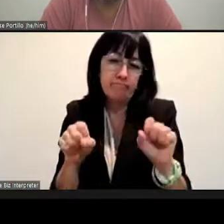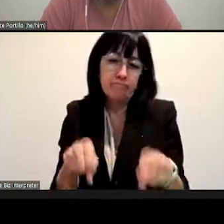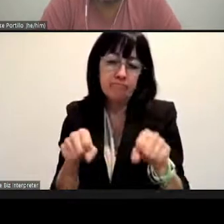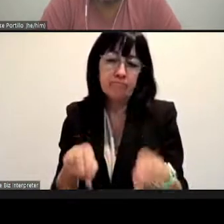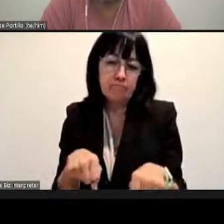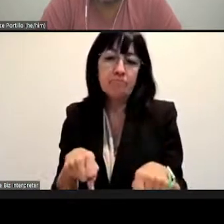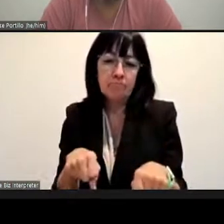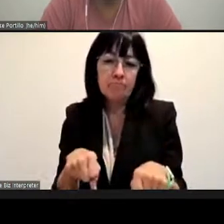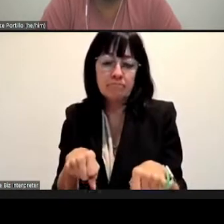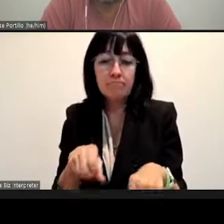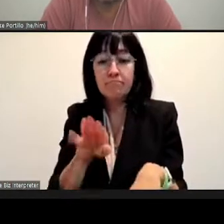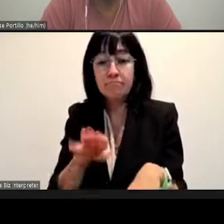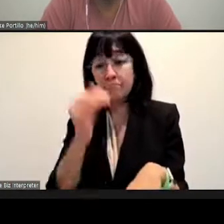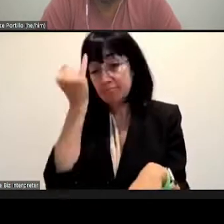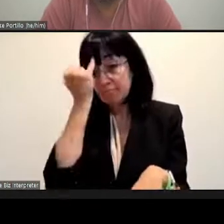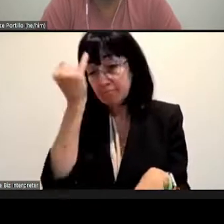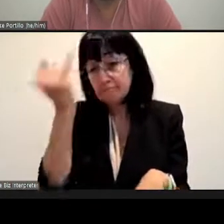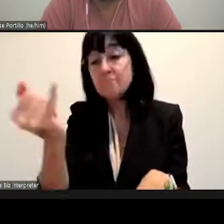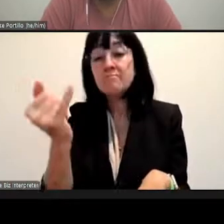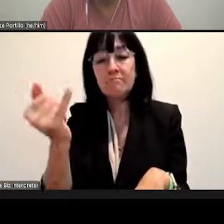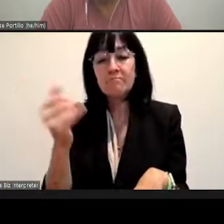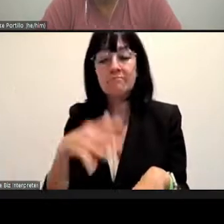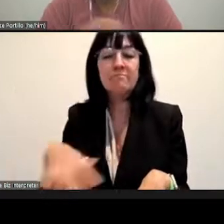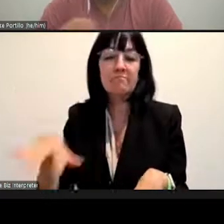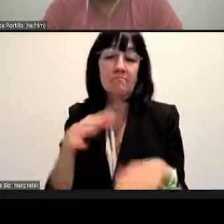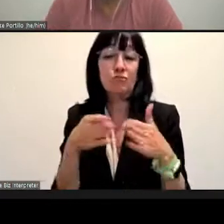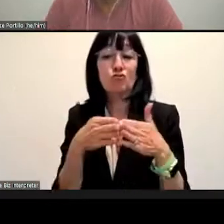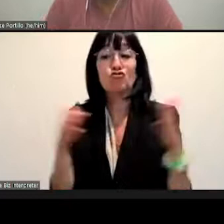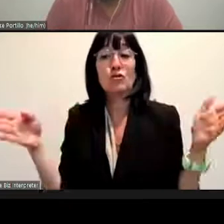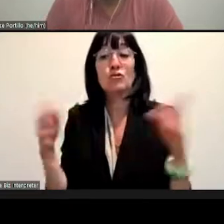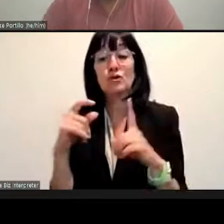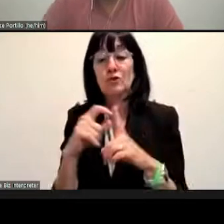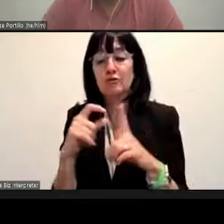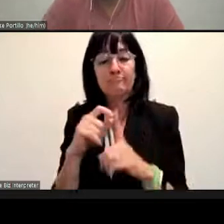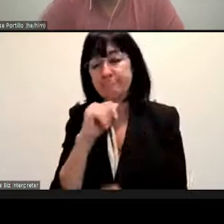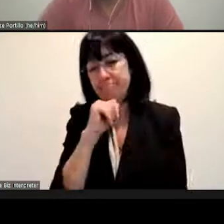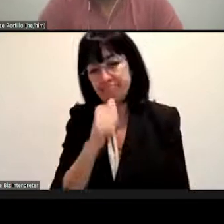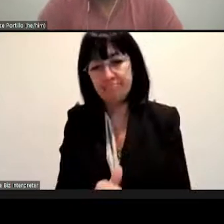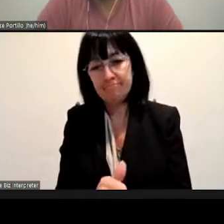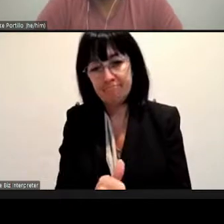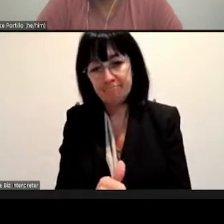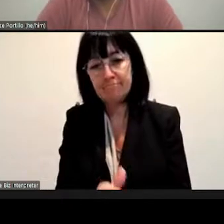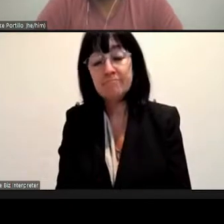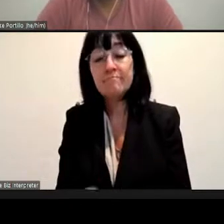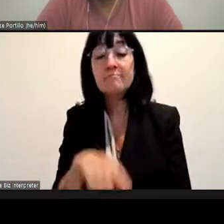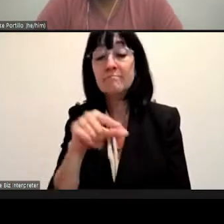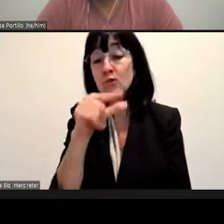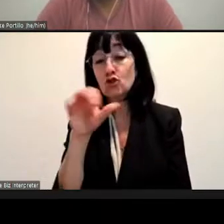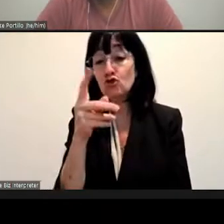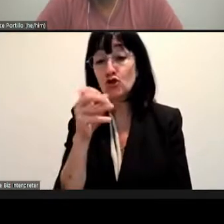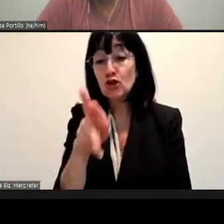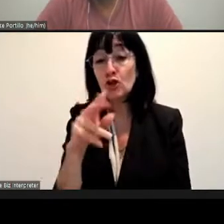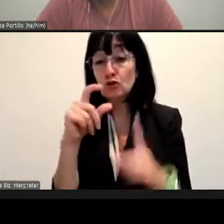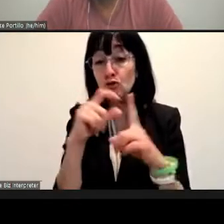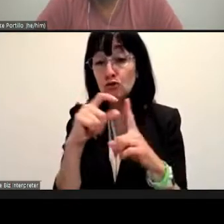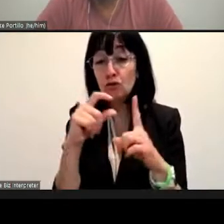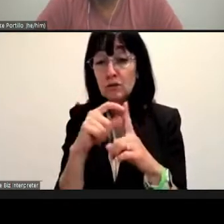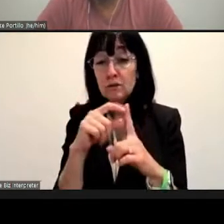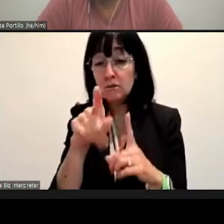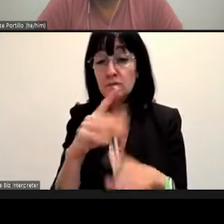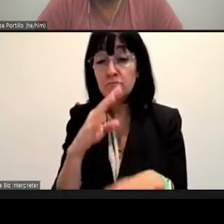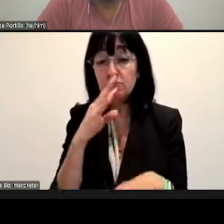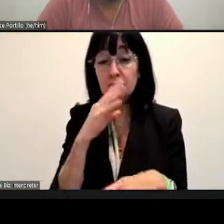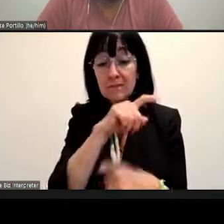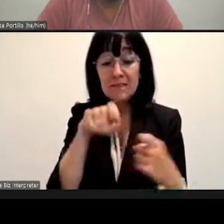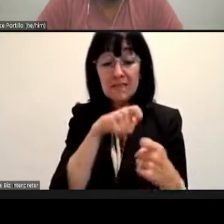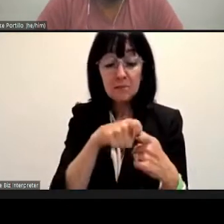more clearly. And these generalized terms are not doing that. Gender terminology is another one. Speaking specifically of